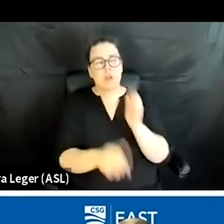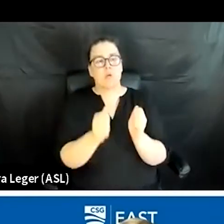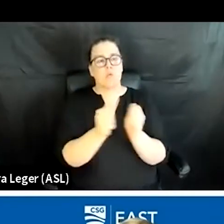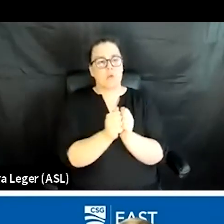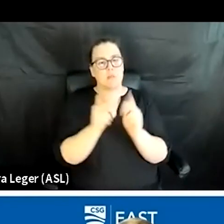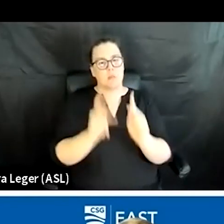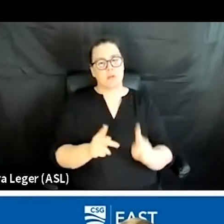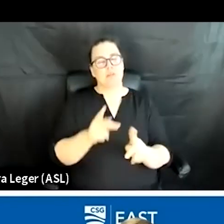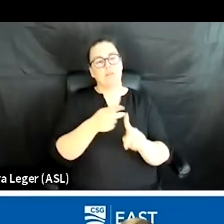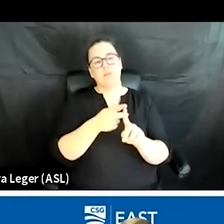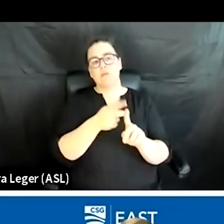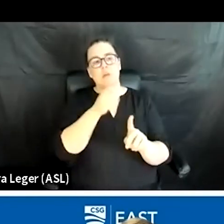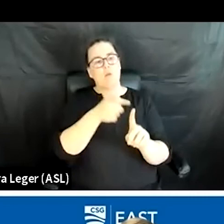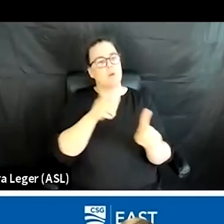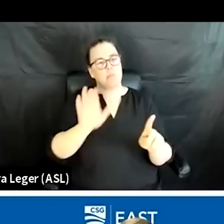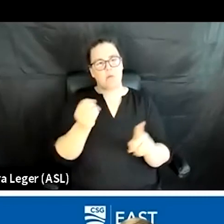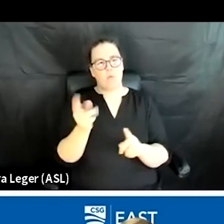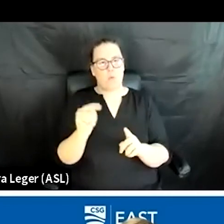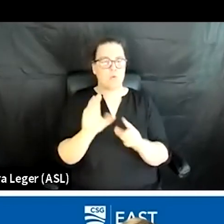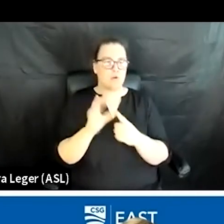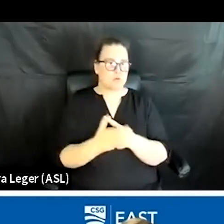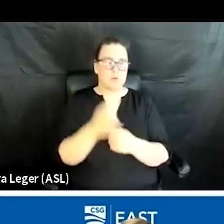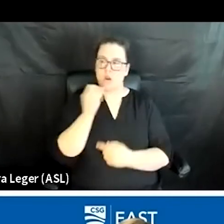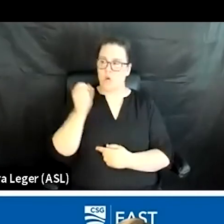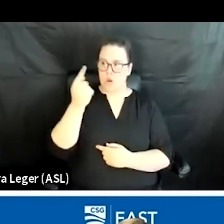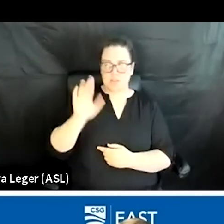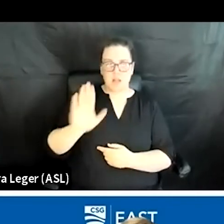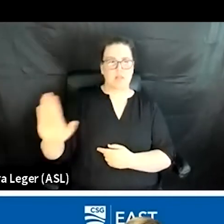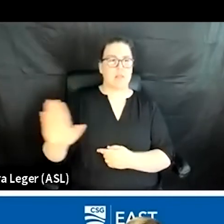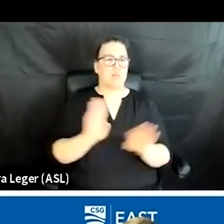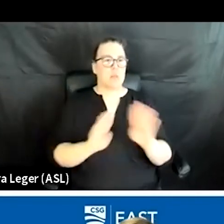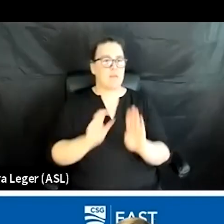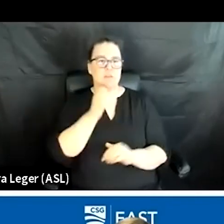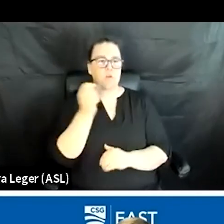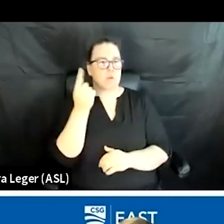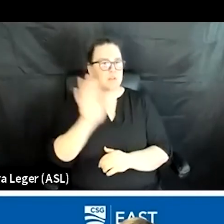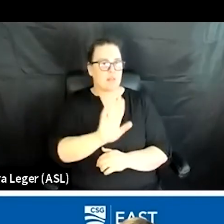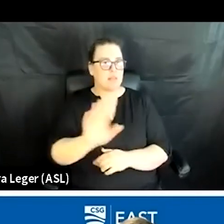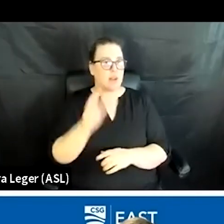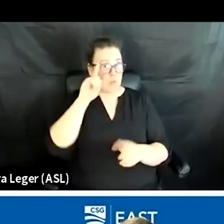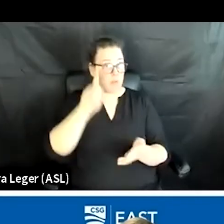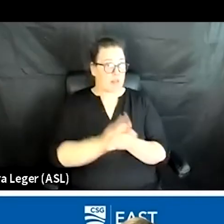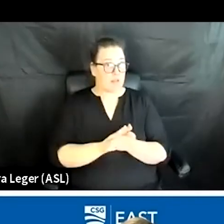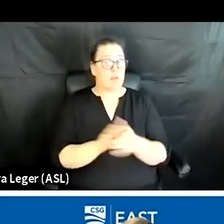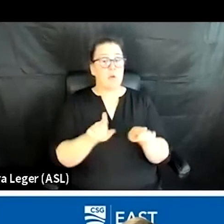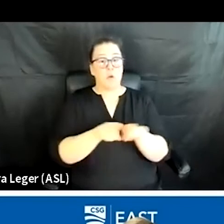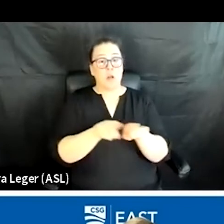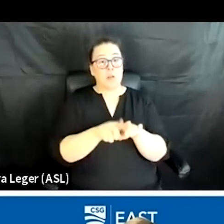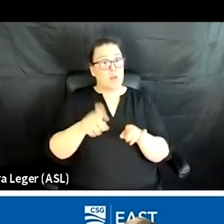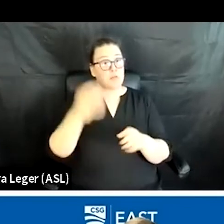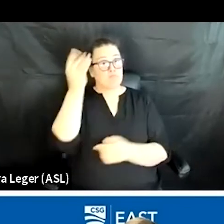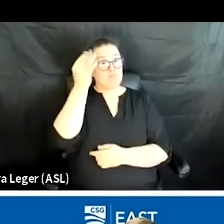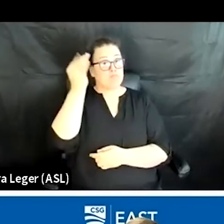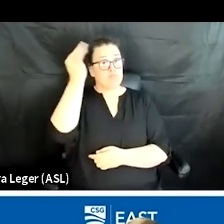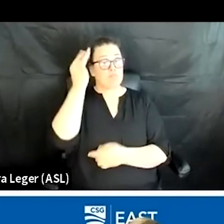Mark, they don't understand, some of their behaviors. They don't understand some of their beliefs. And, we also have to consider sometimes that, within